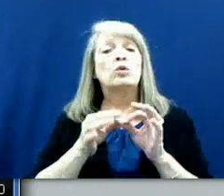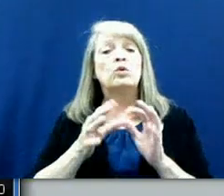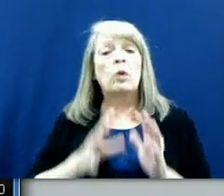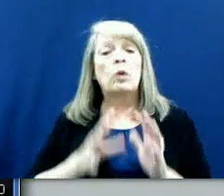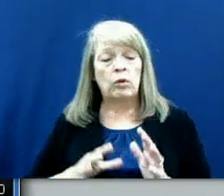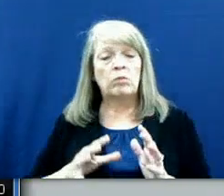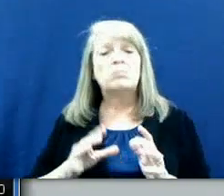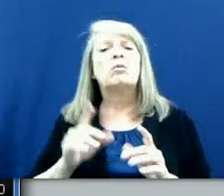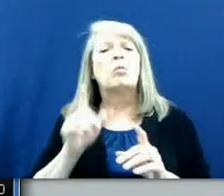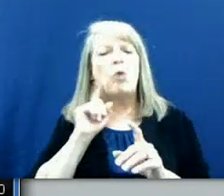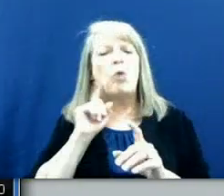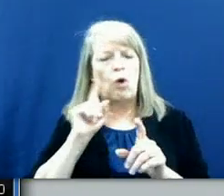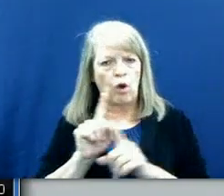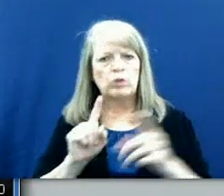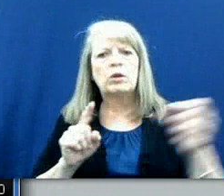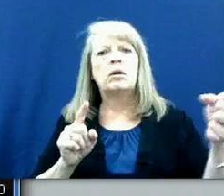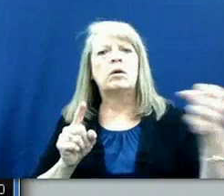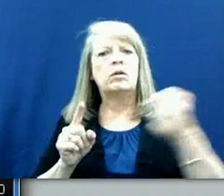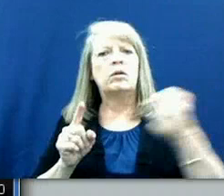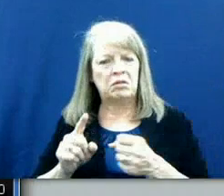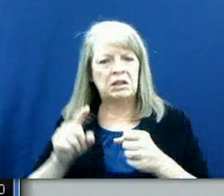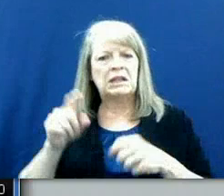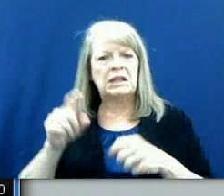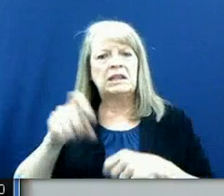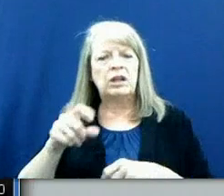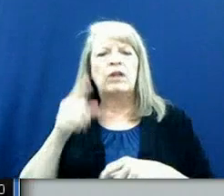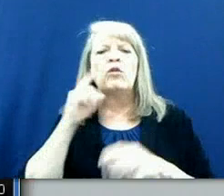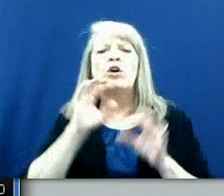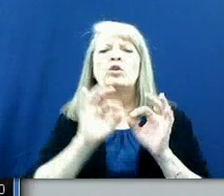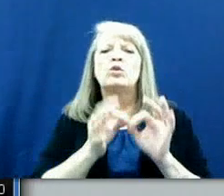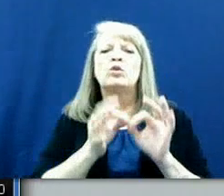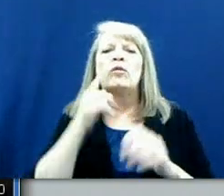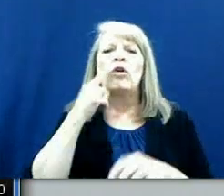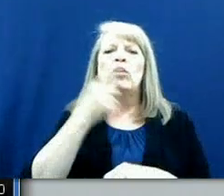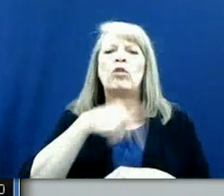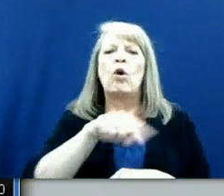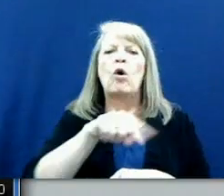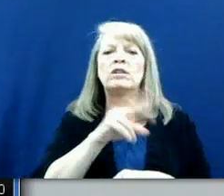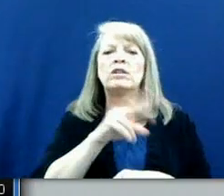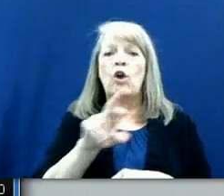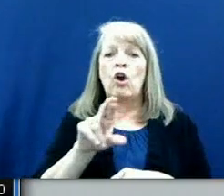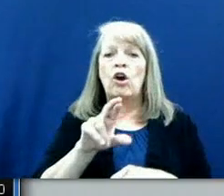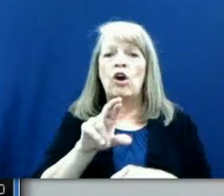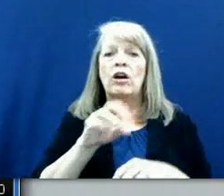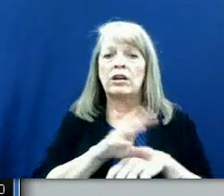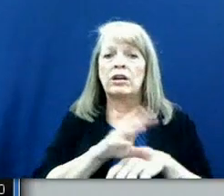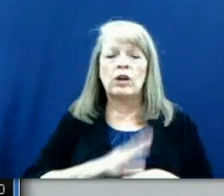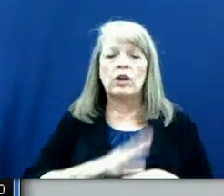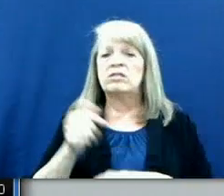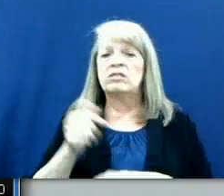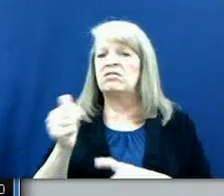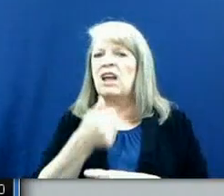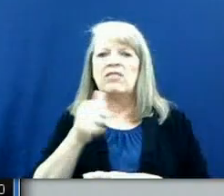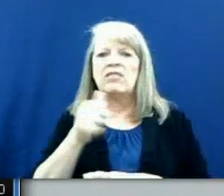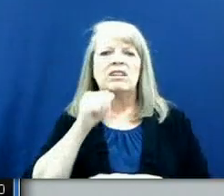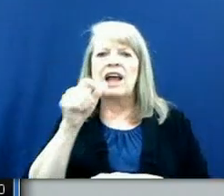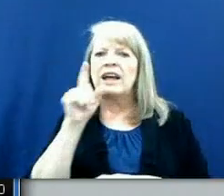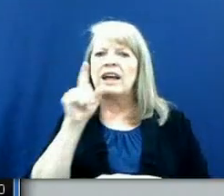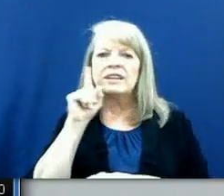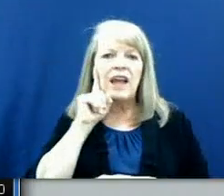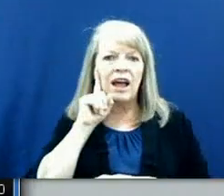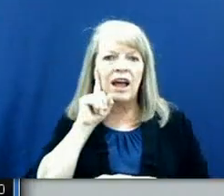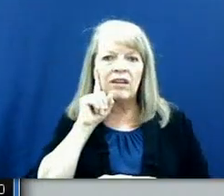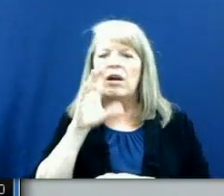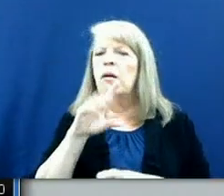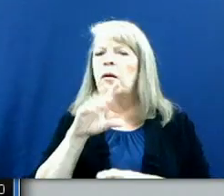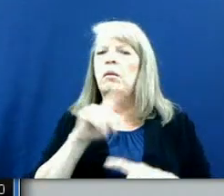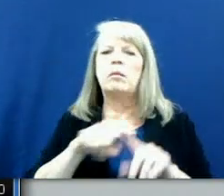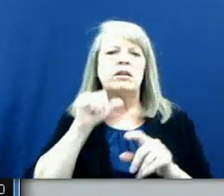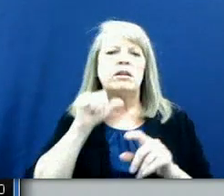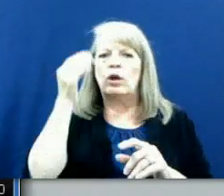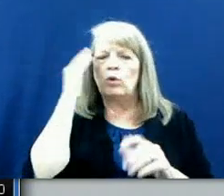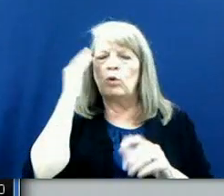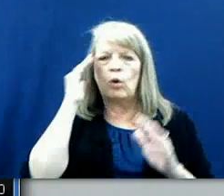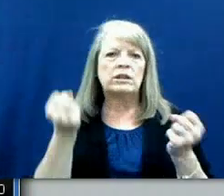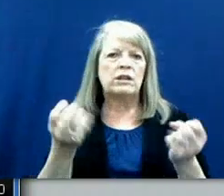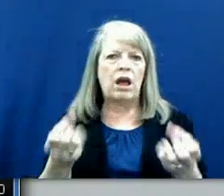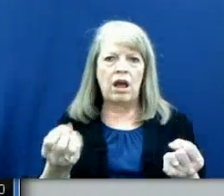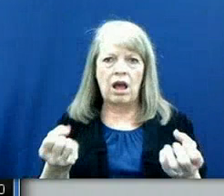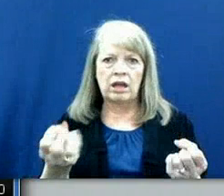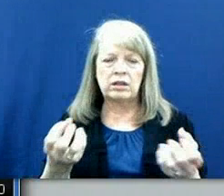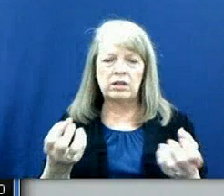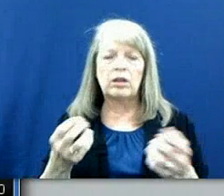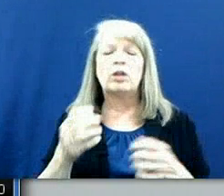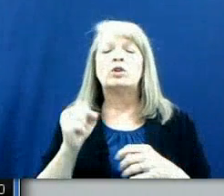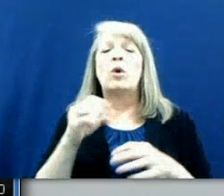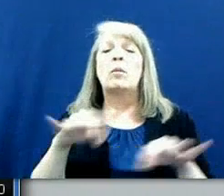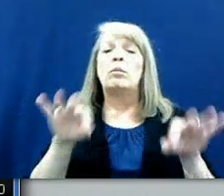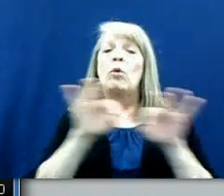Interpreters are also needed to interpret for VR counselors who are not deaf and may not know sign language. One thing to know as